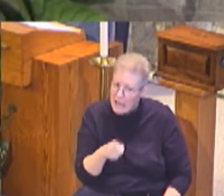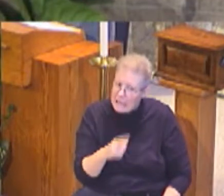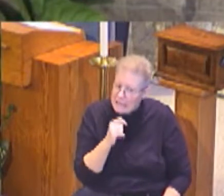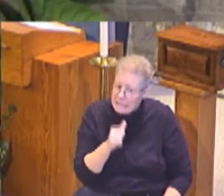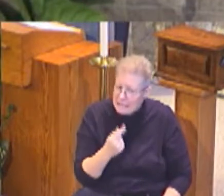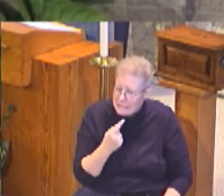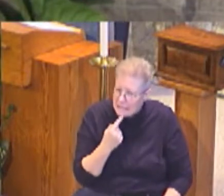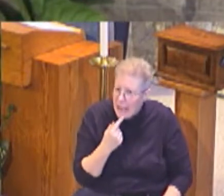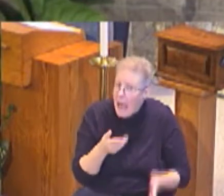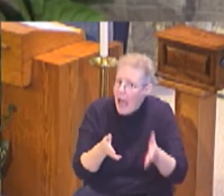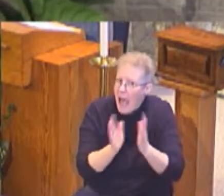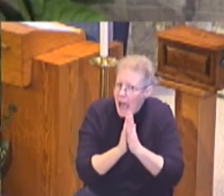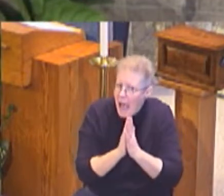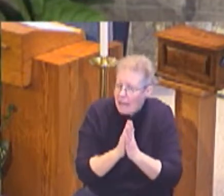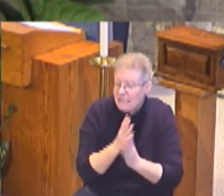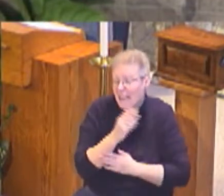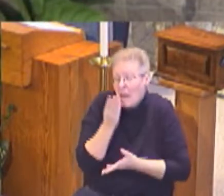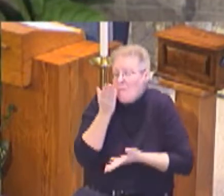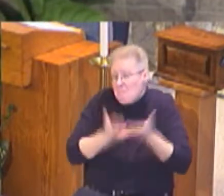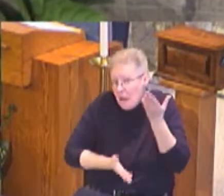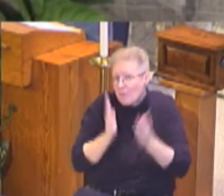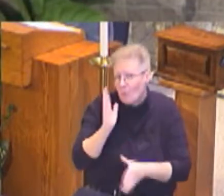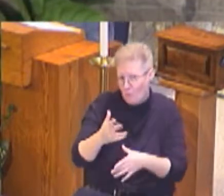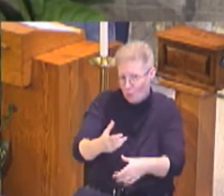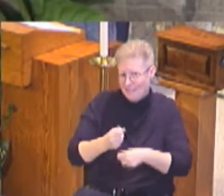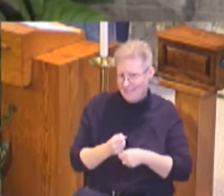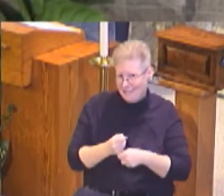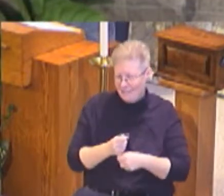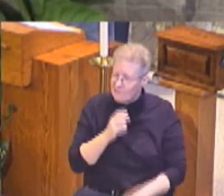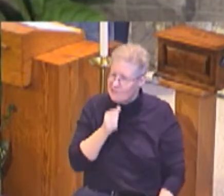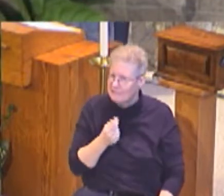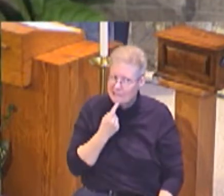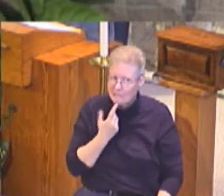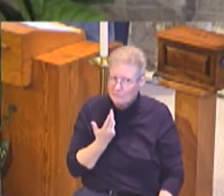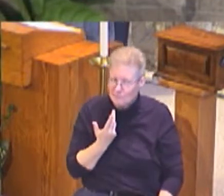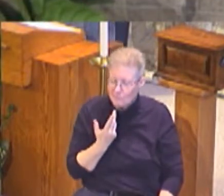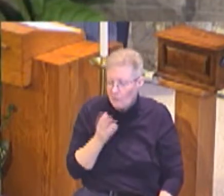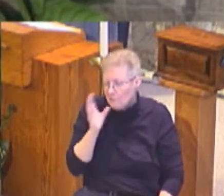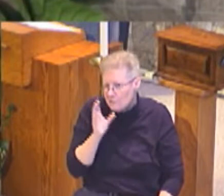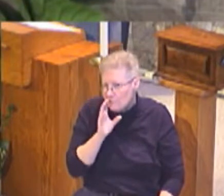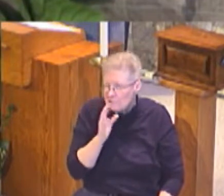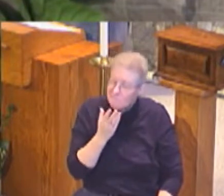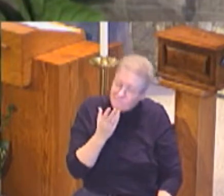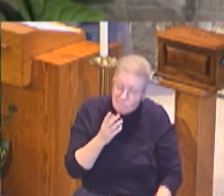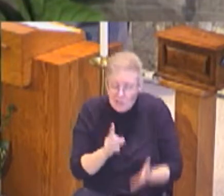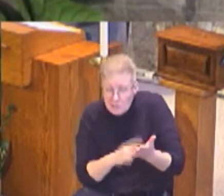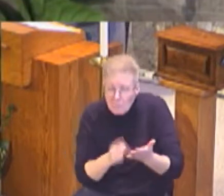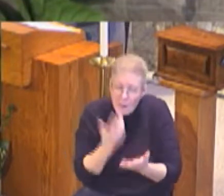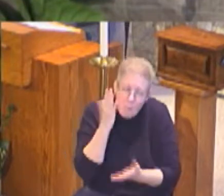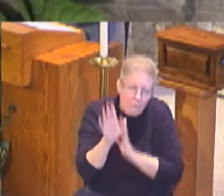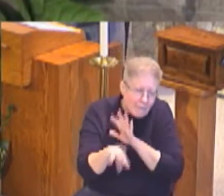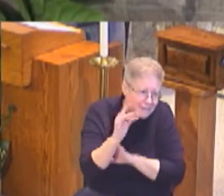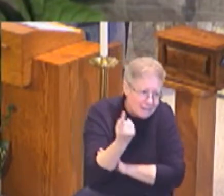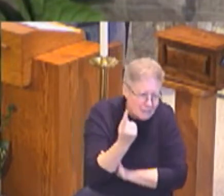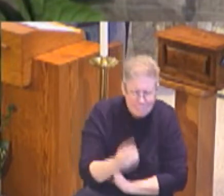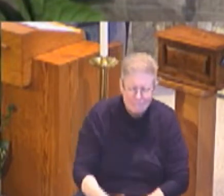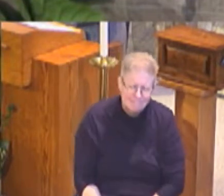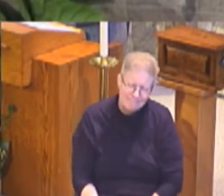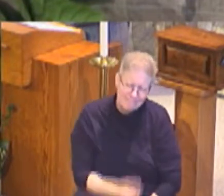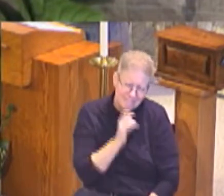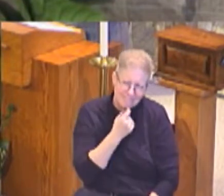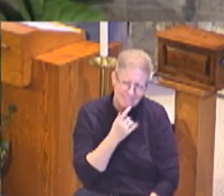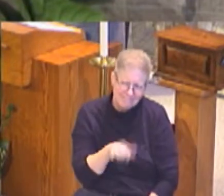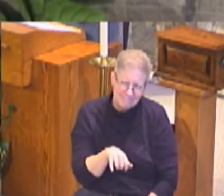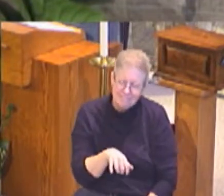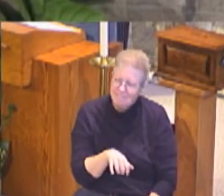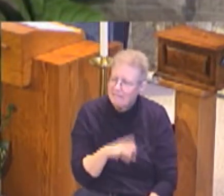might receive. He didn't say, seek and sometimes you'll find something. He didn't